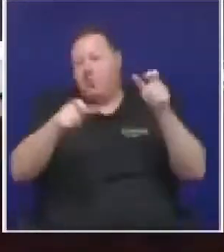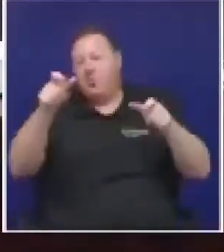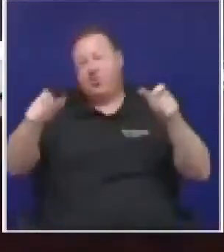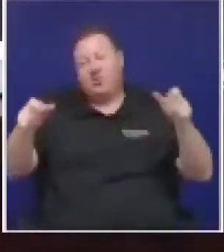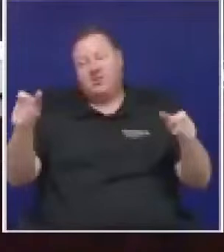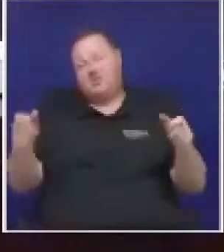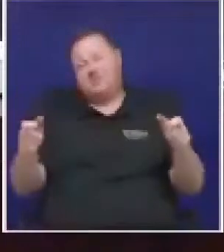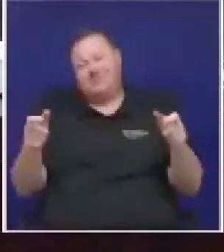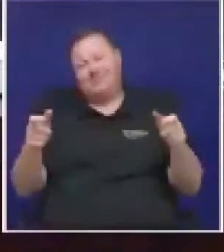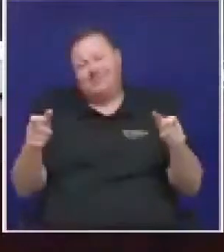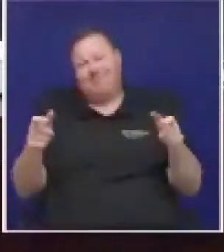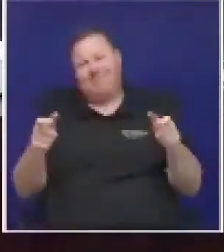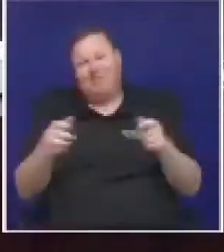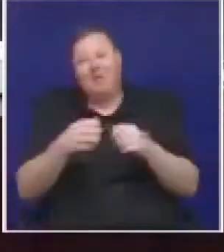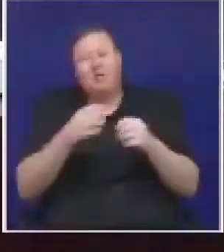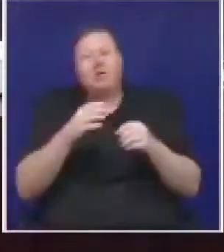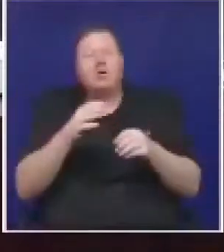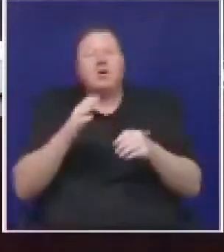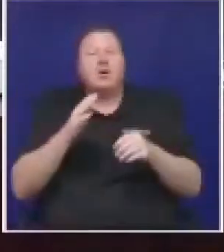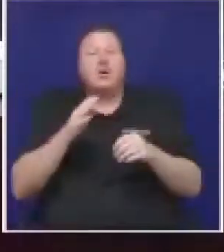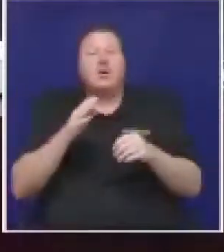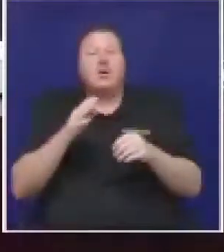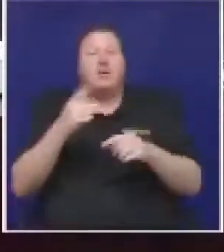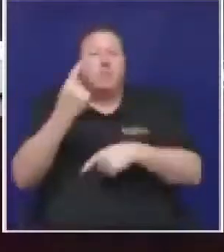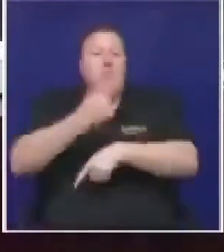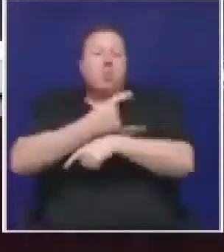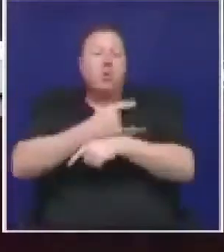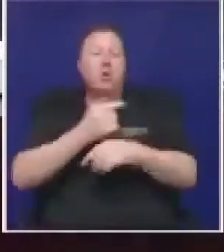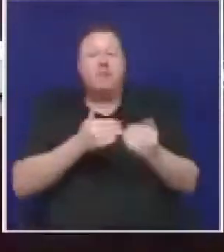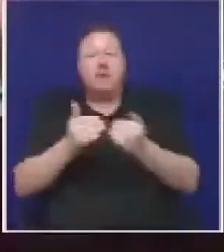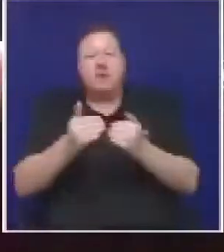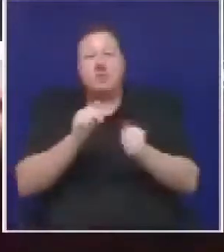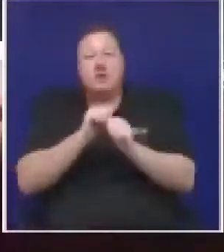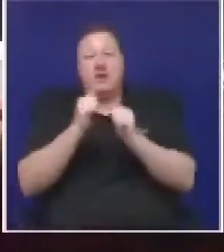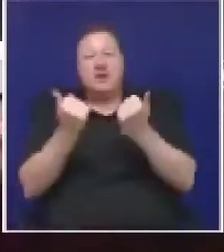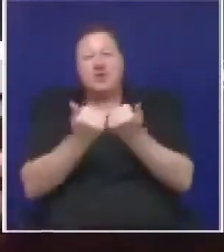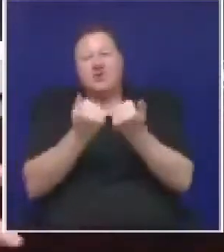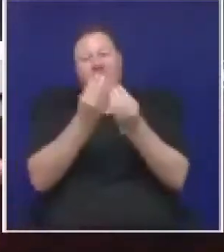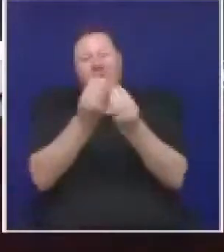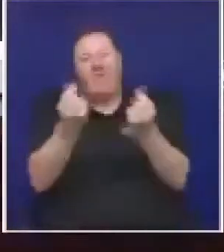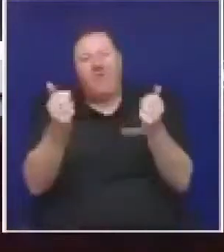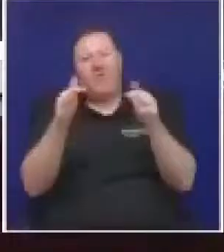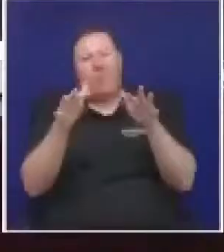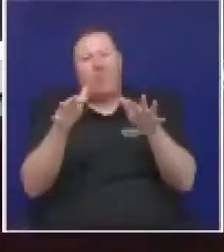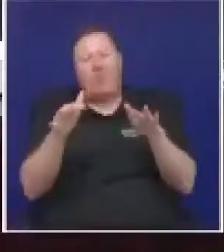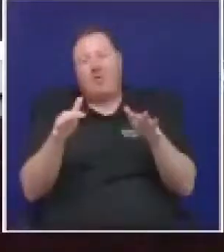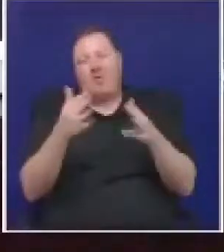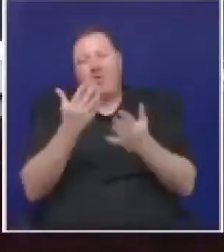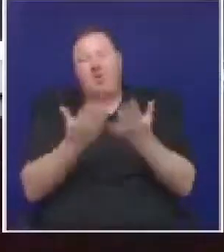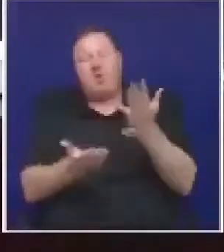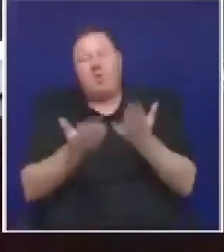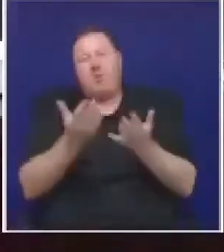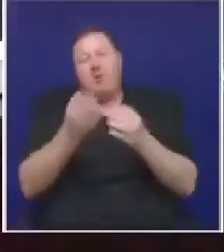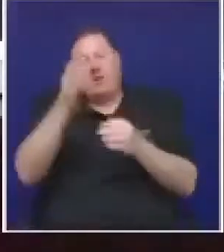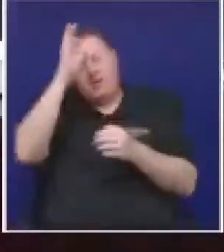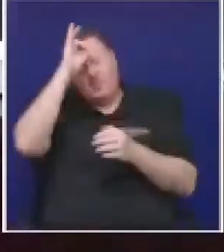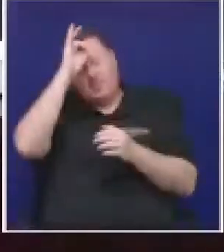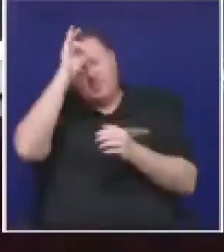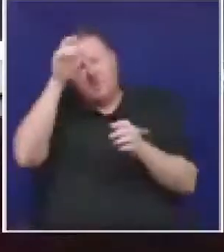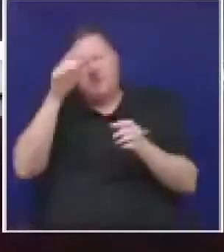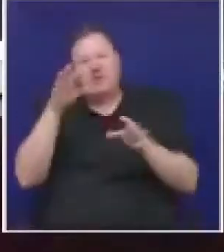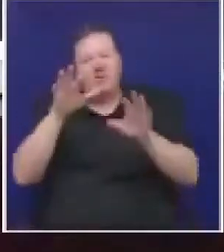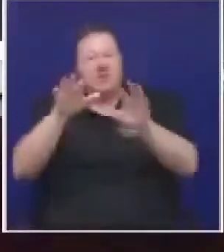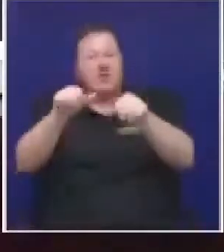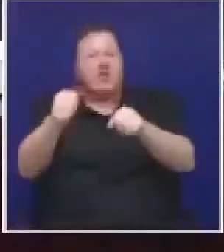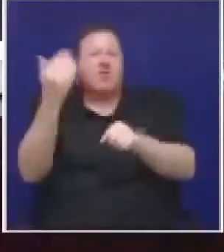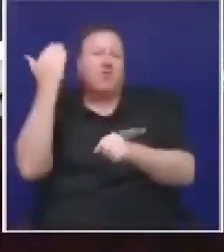a result, the Border Management Agency started with very few people compared to when SAPS was there. So it's something that